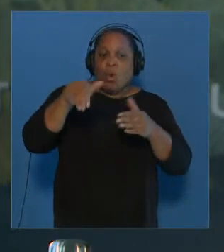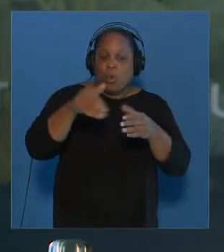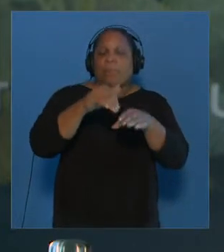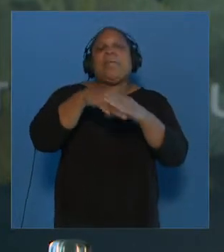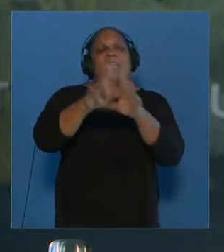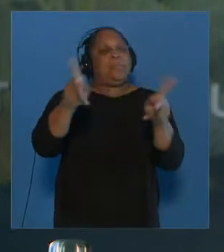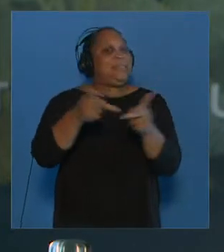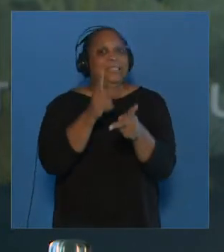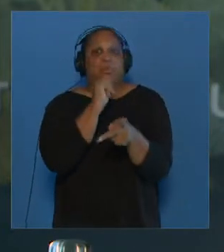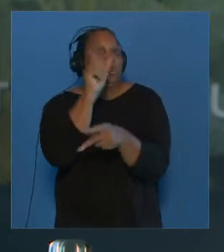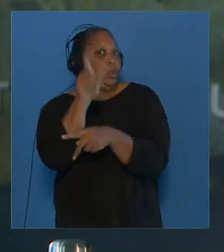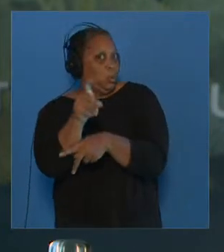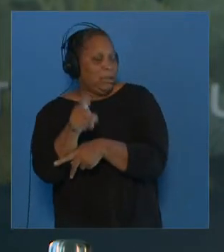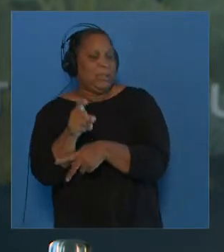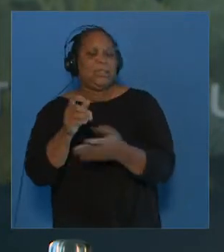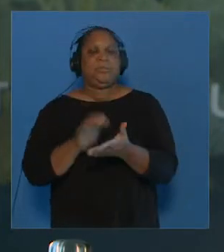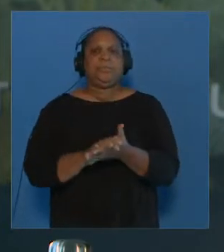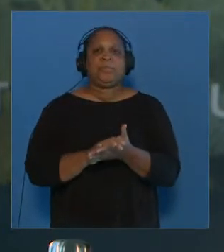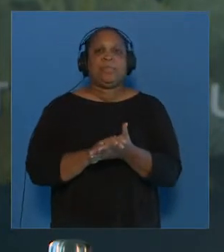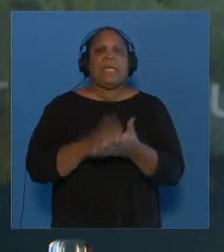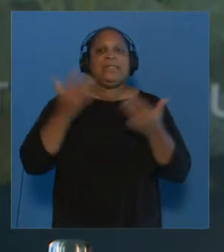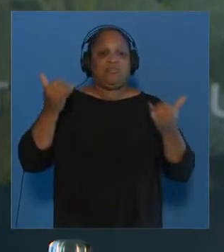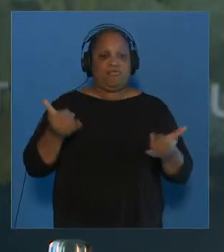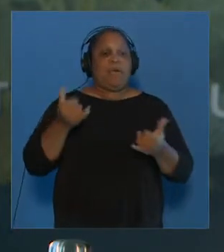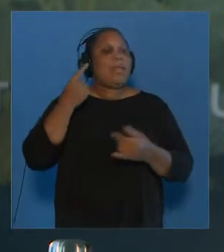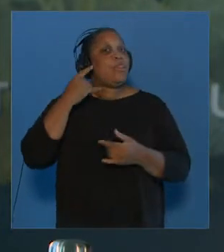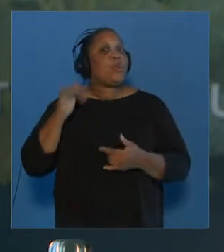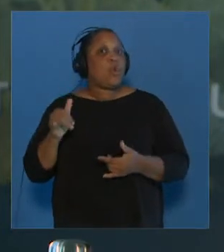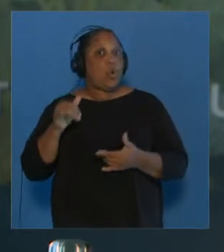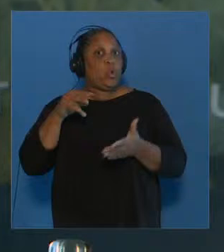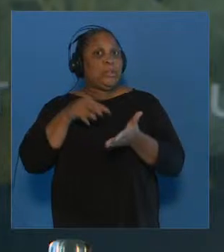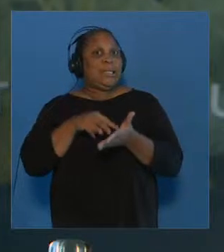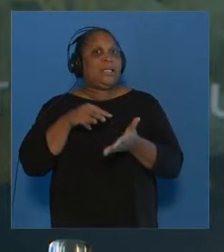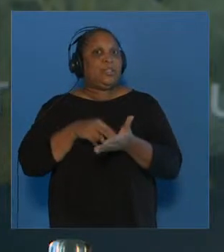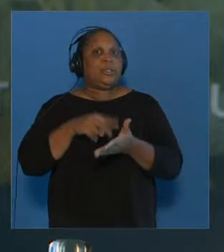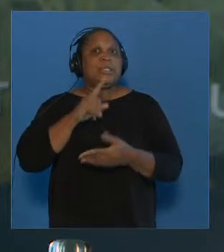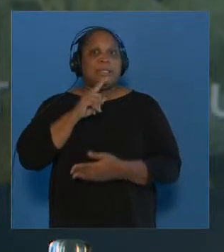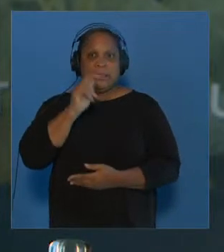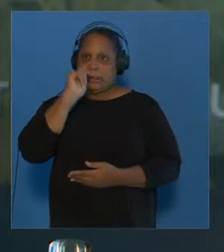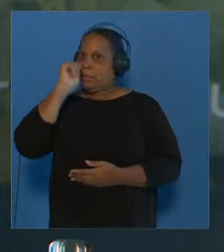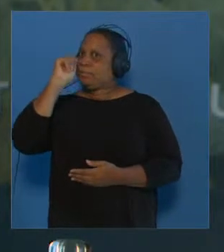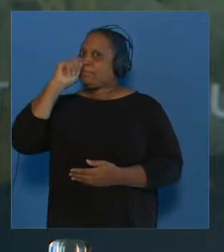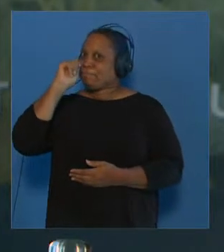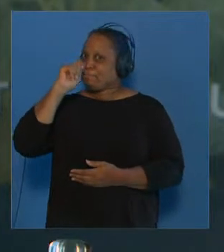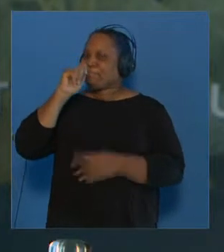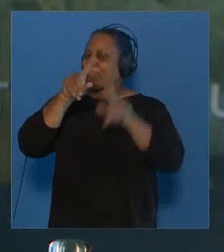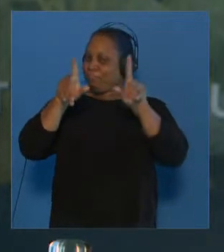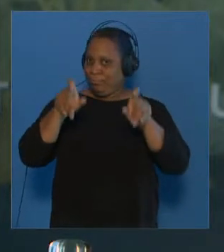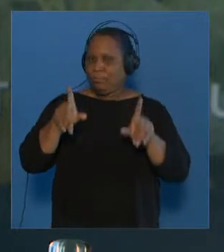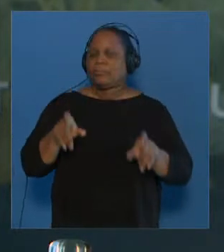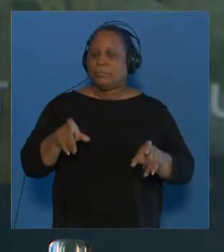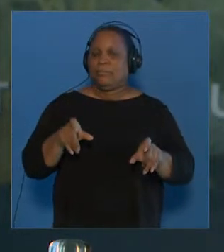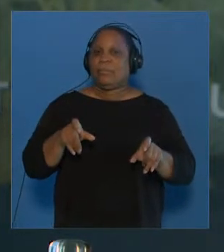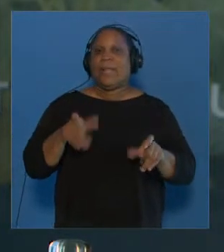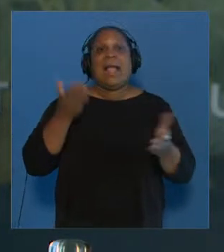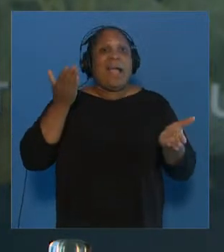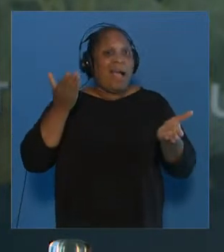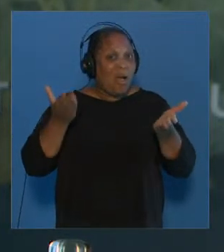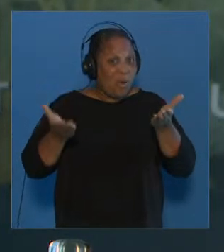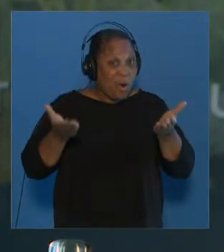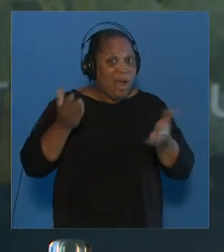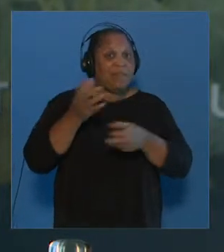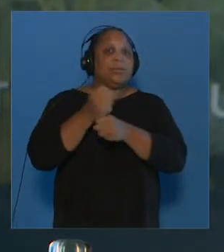Well, the gold standard for testing is the PCR, the nasal test right now. However, we did